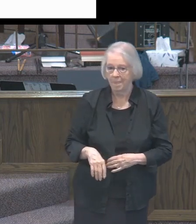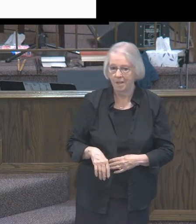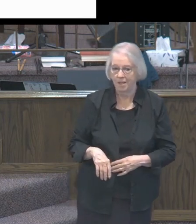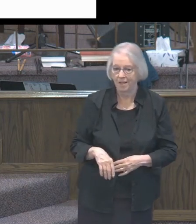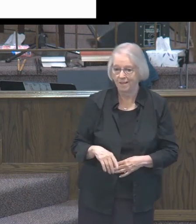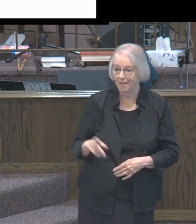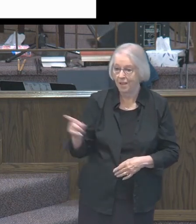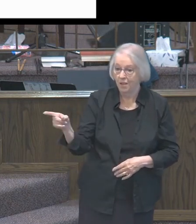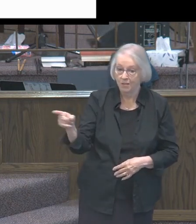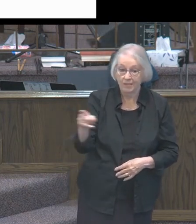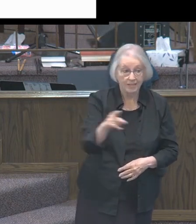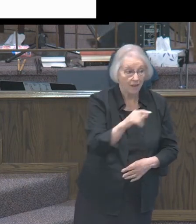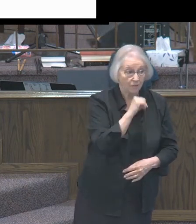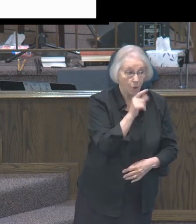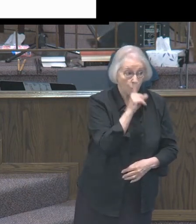voice.